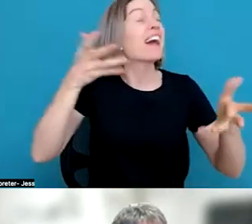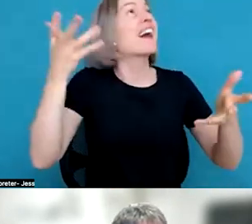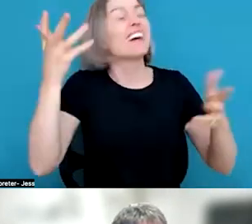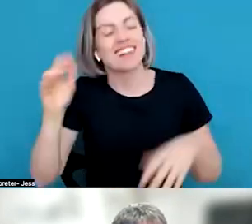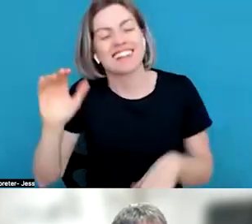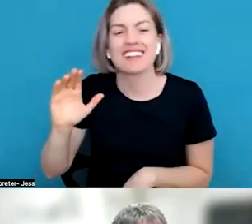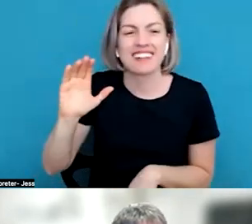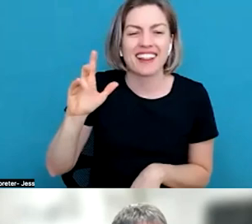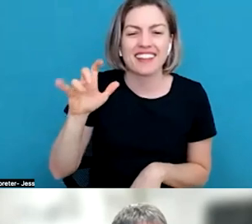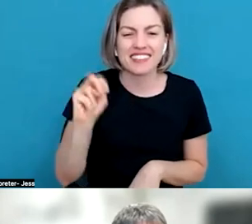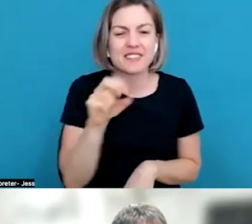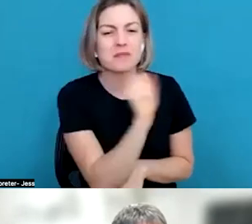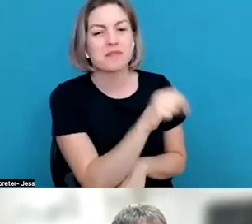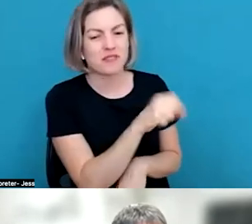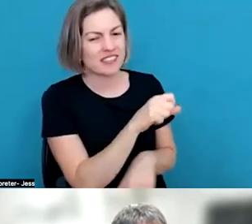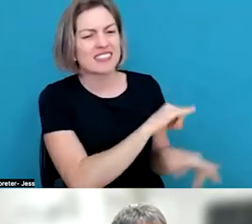So yeah, like